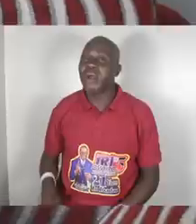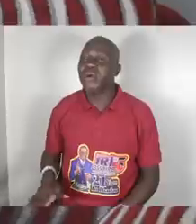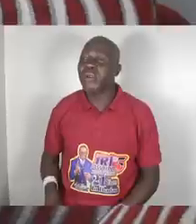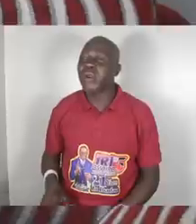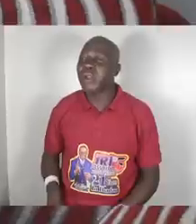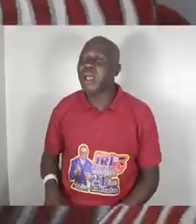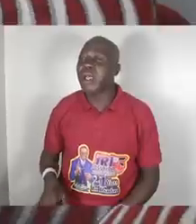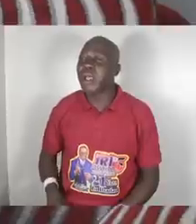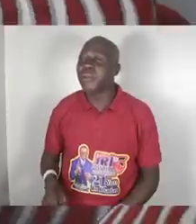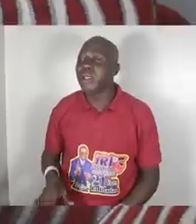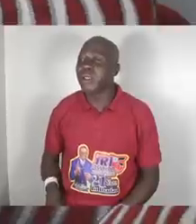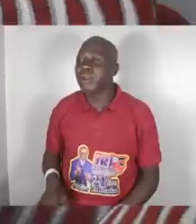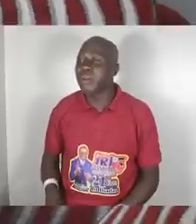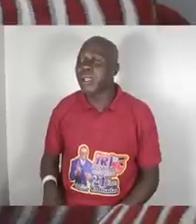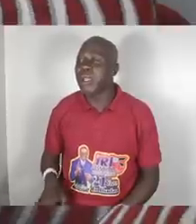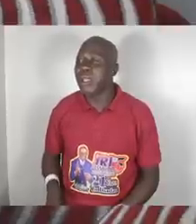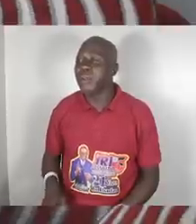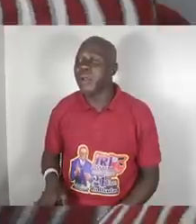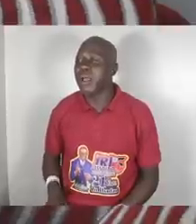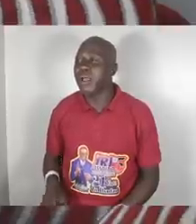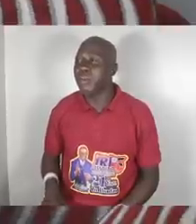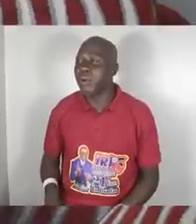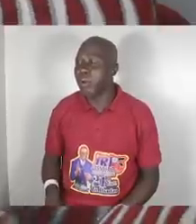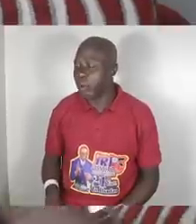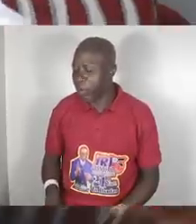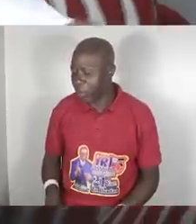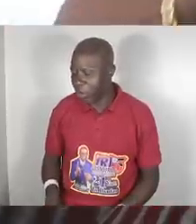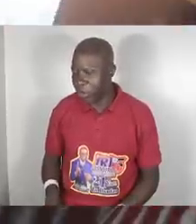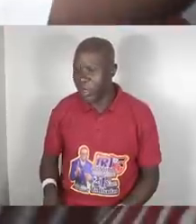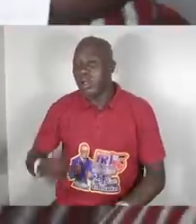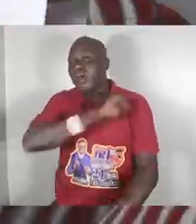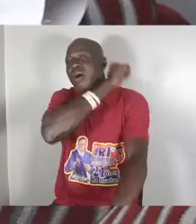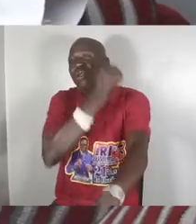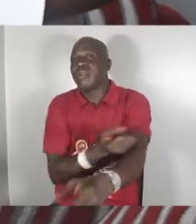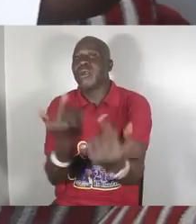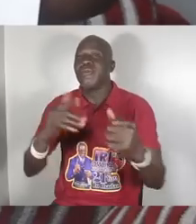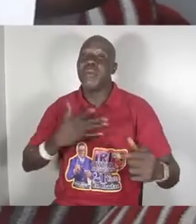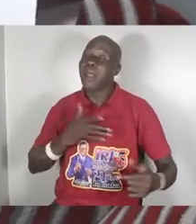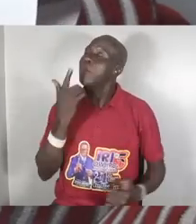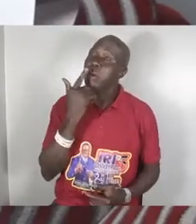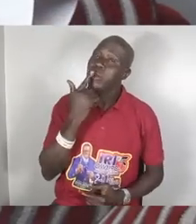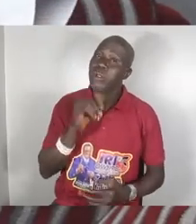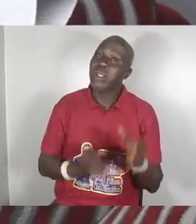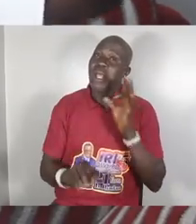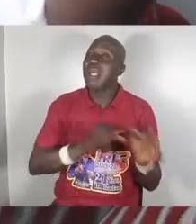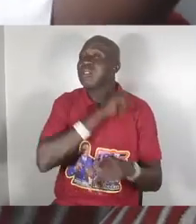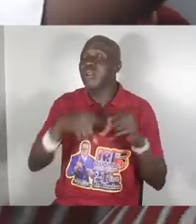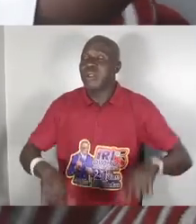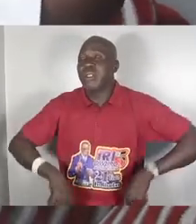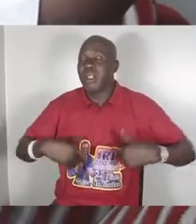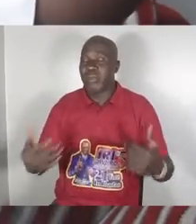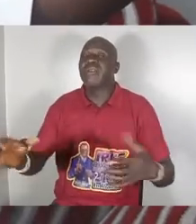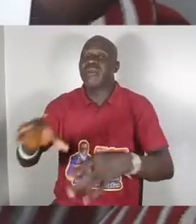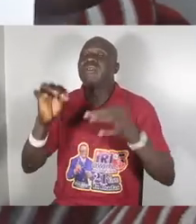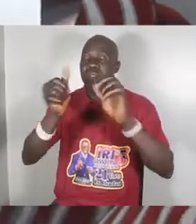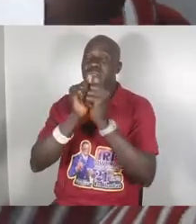Ewa ngore pe ope mama. Ashe temu me. Authority comes up from my mouth. Oluwa ti be ti ebi. As